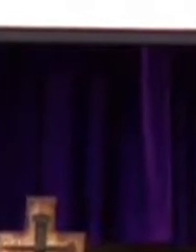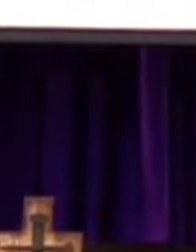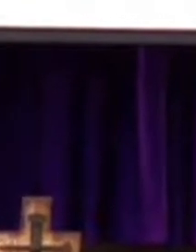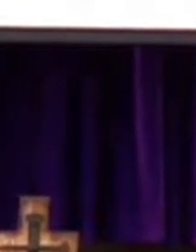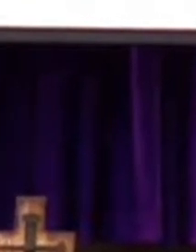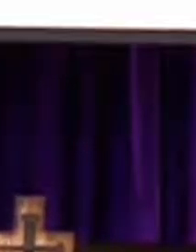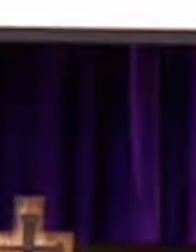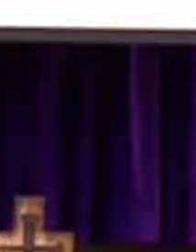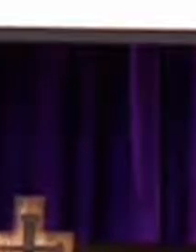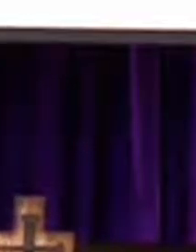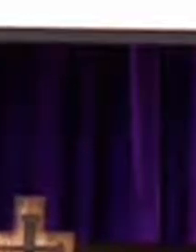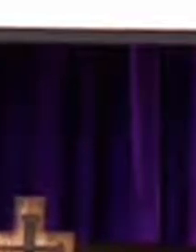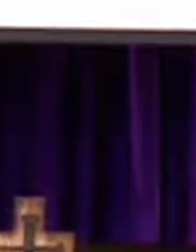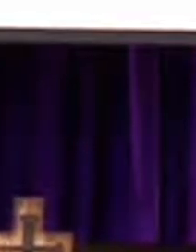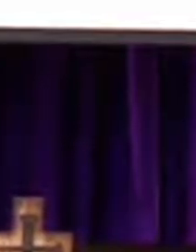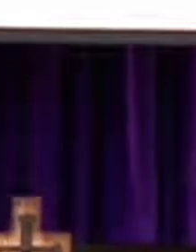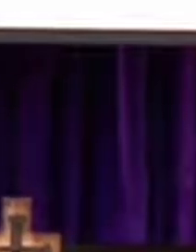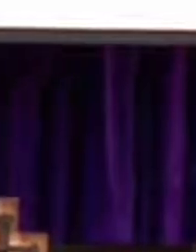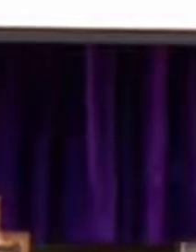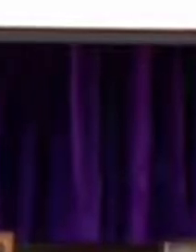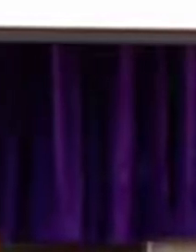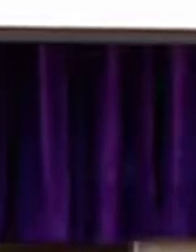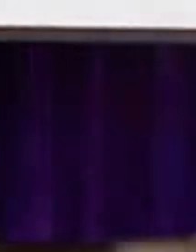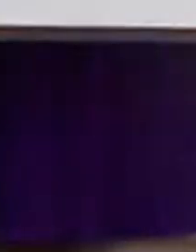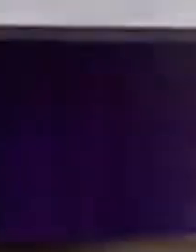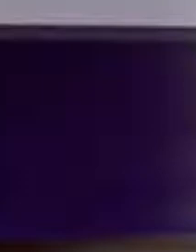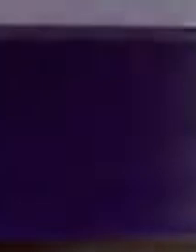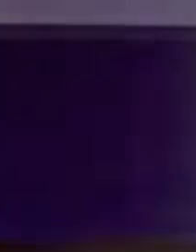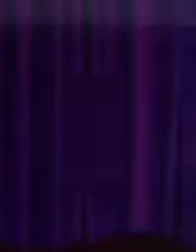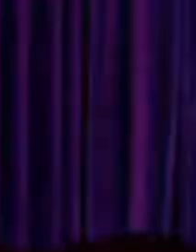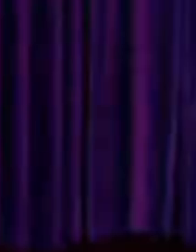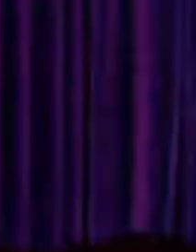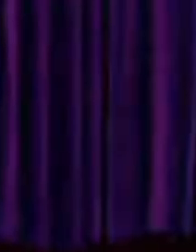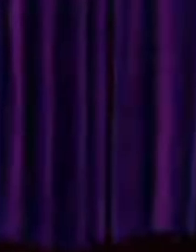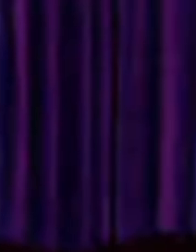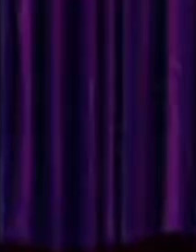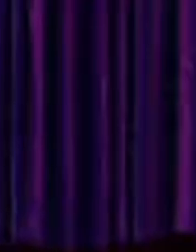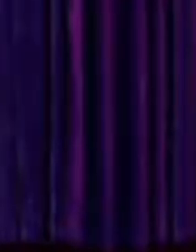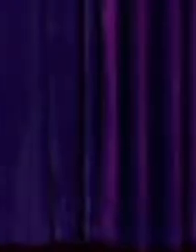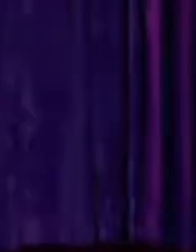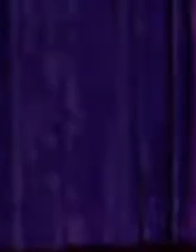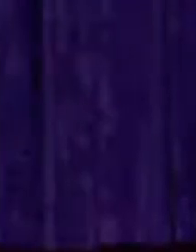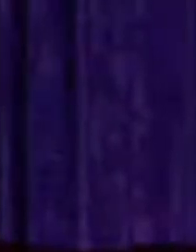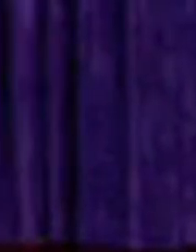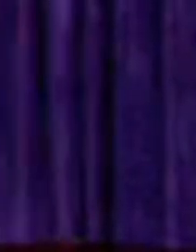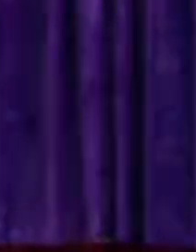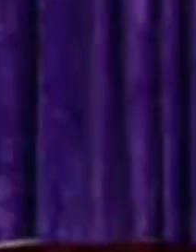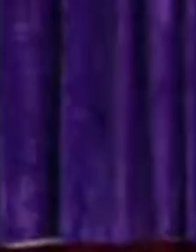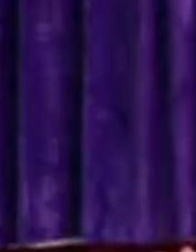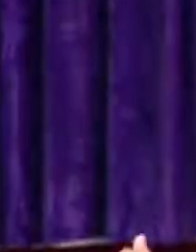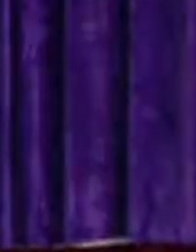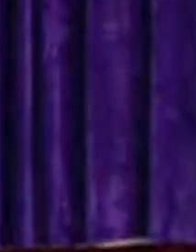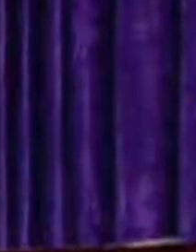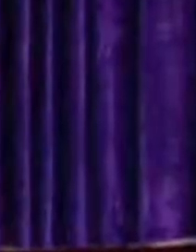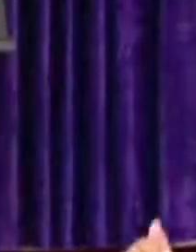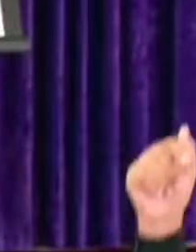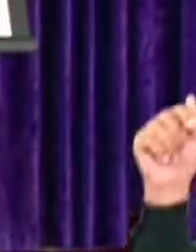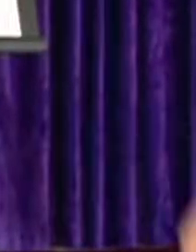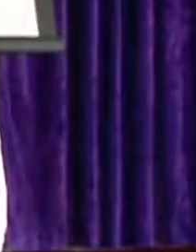and you can also be tempted to take revenge. Paulus sê, you have been grafted, julle